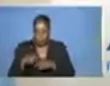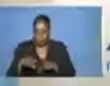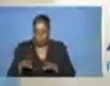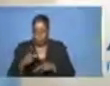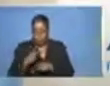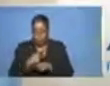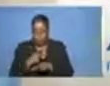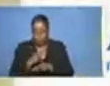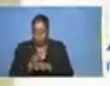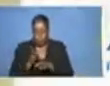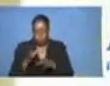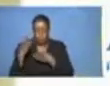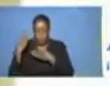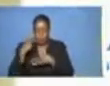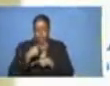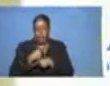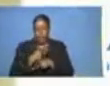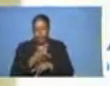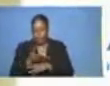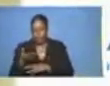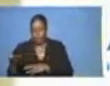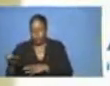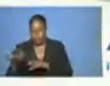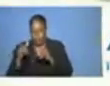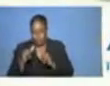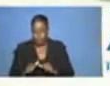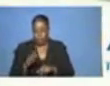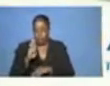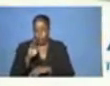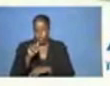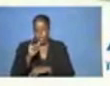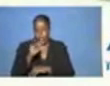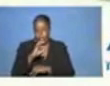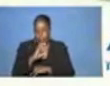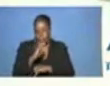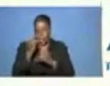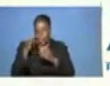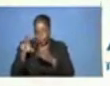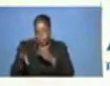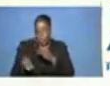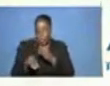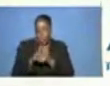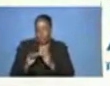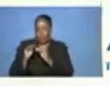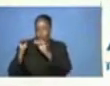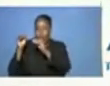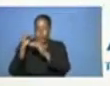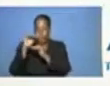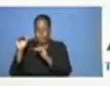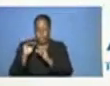producers of authentically Bahamian products already available at BAIC to now be added to the shelves of more than